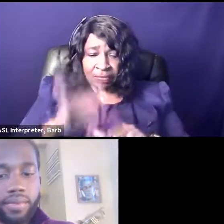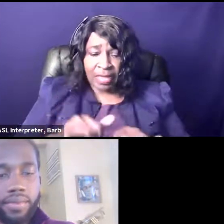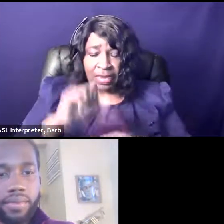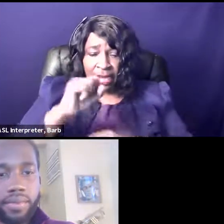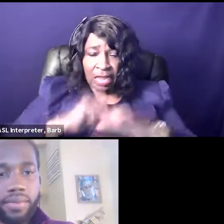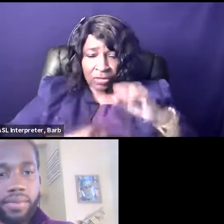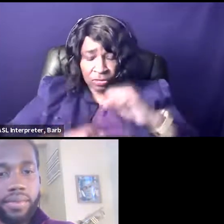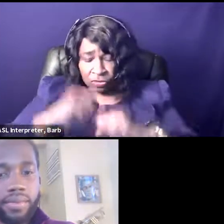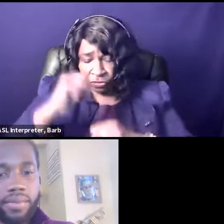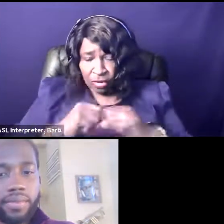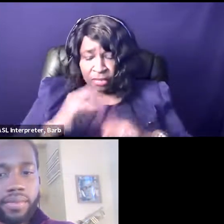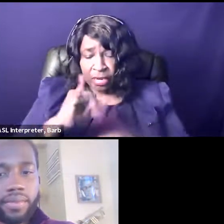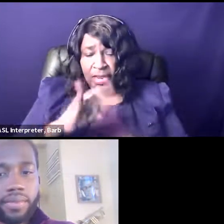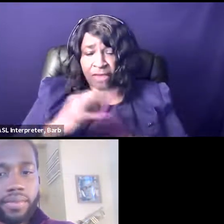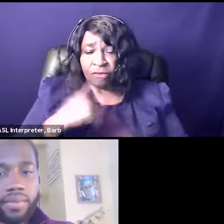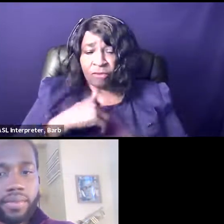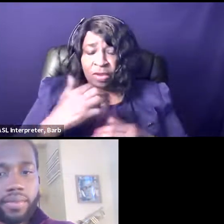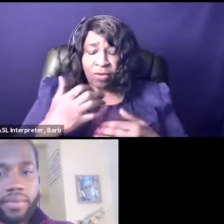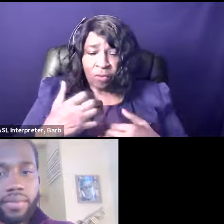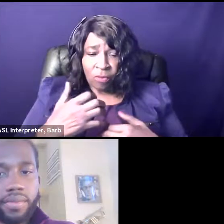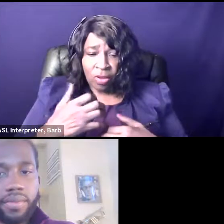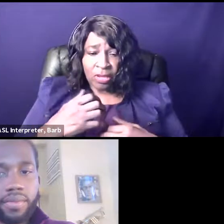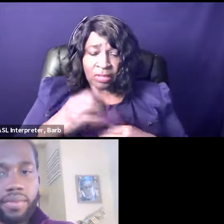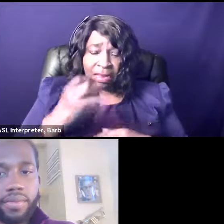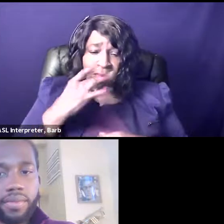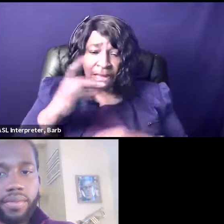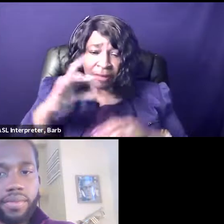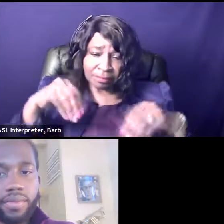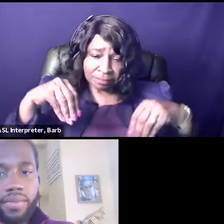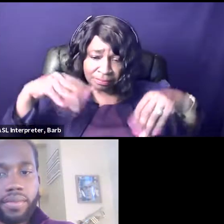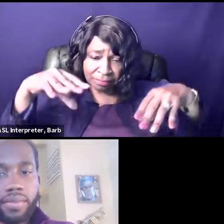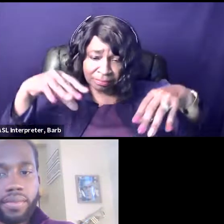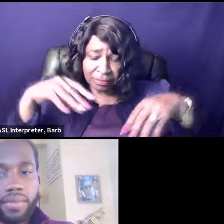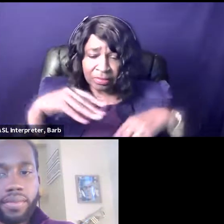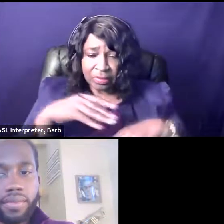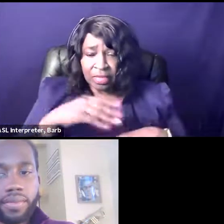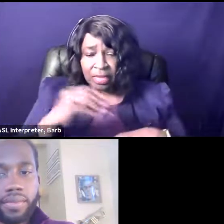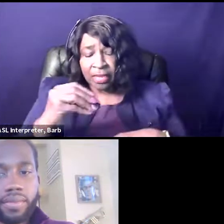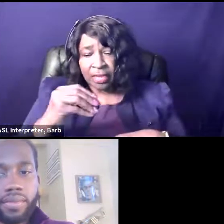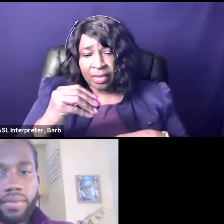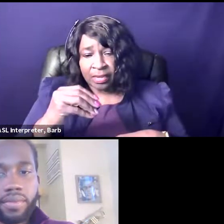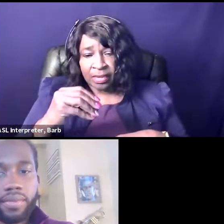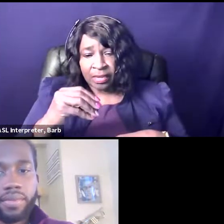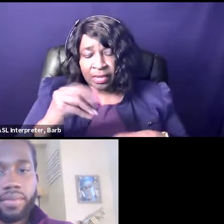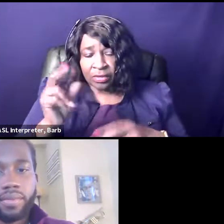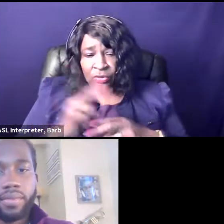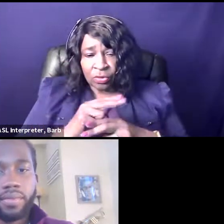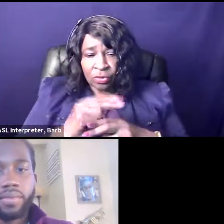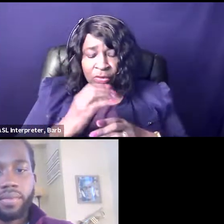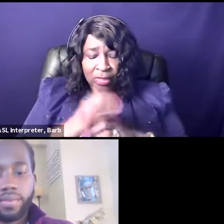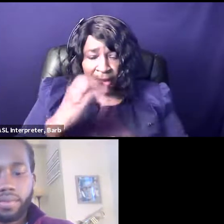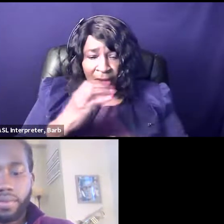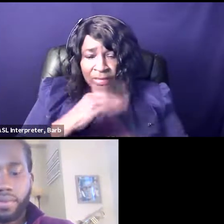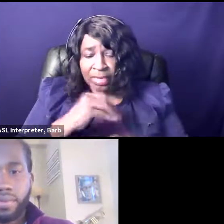want, to be able to turn our lights on and do these Zoom calls and, get our clean drinking